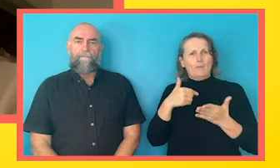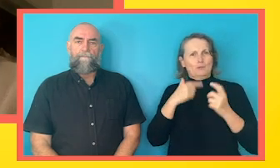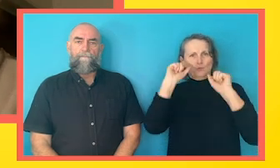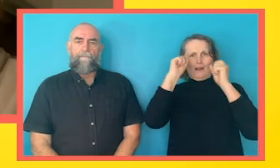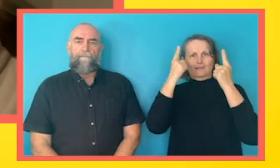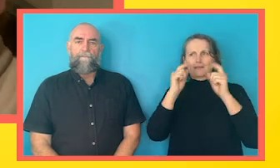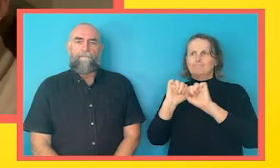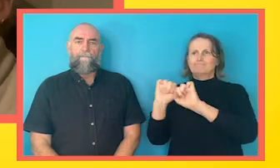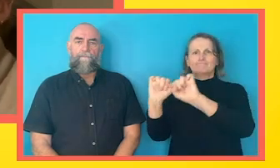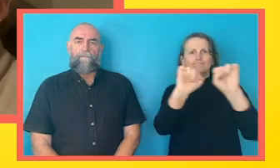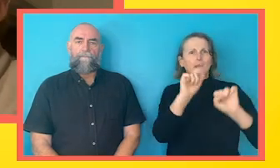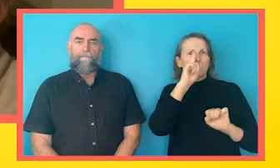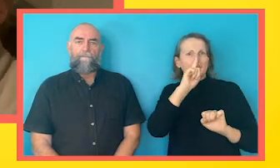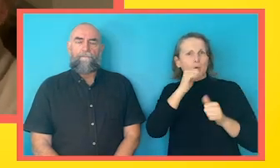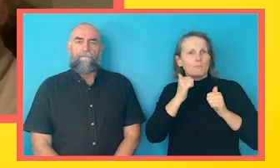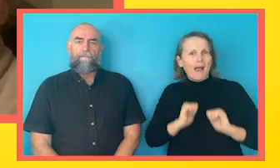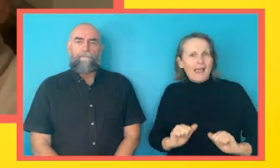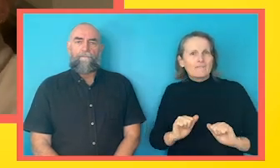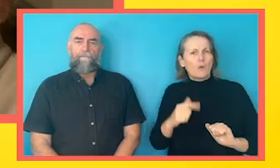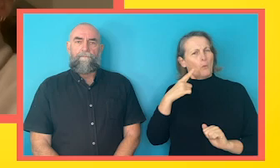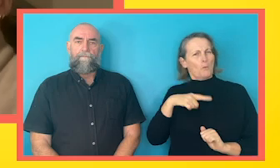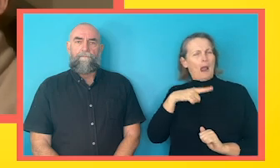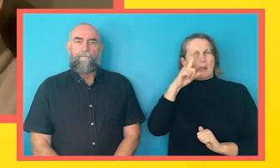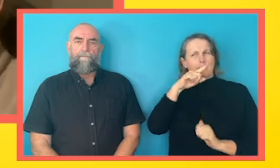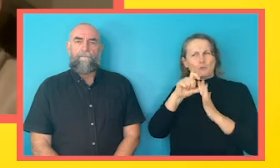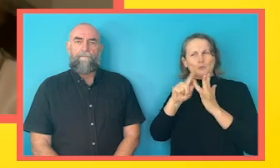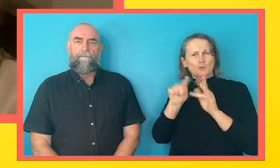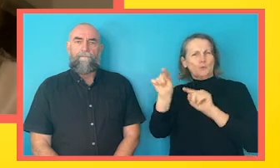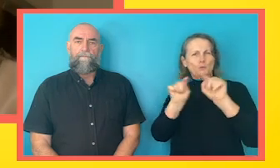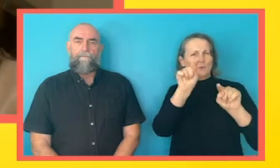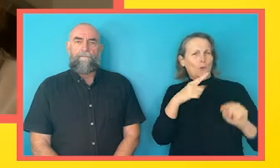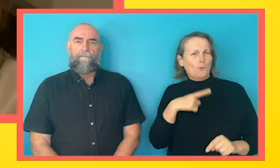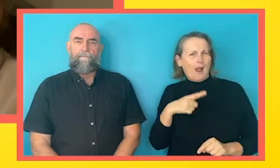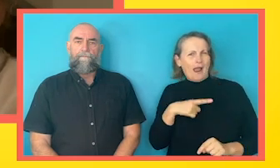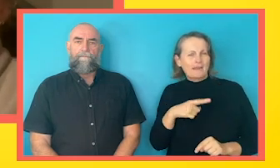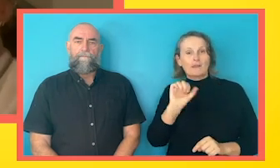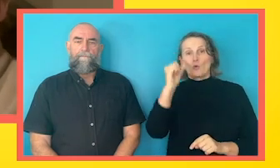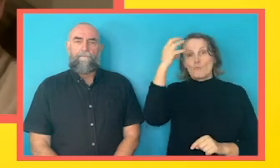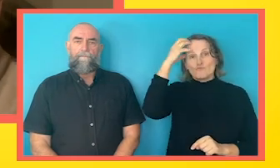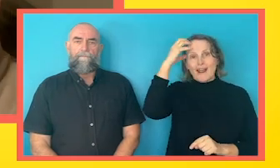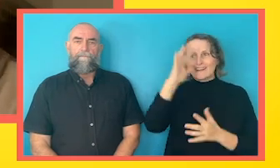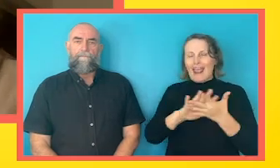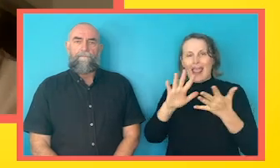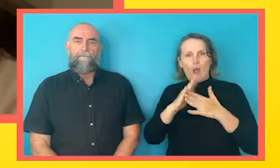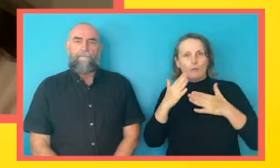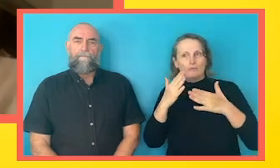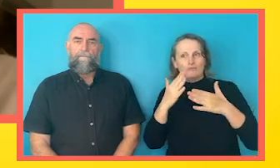people's behaviour, why people do what they do, and how that actually works in the brain, and also my own